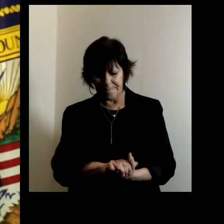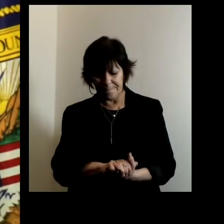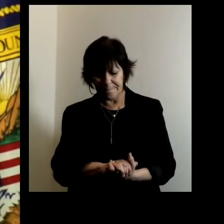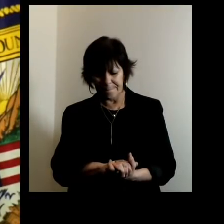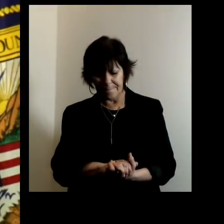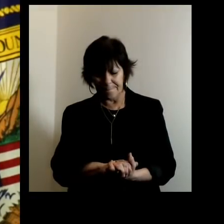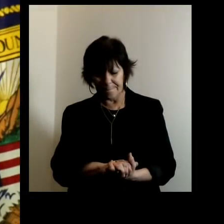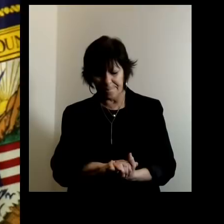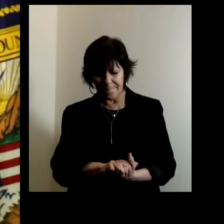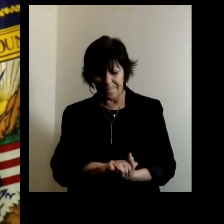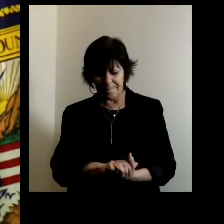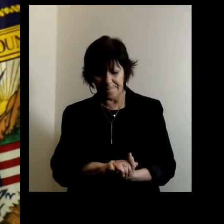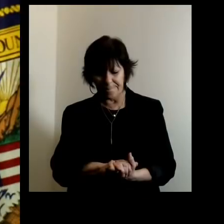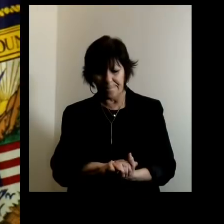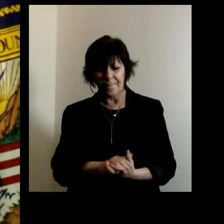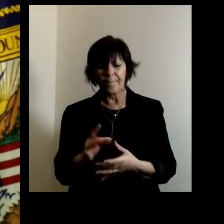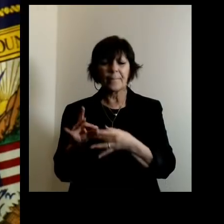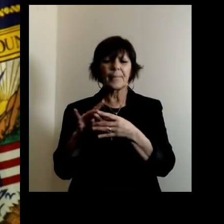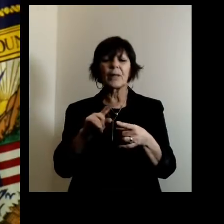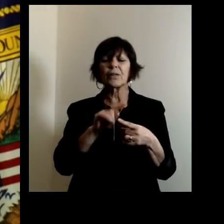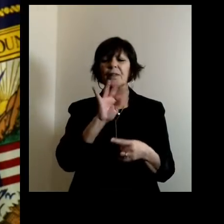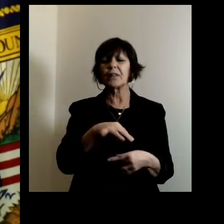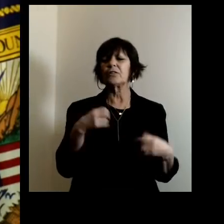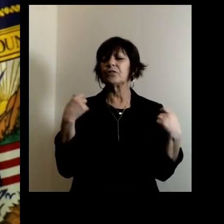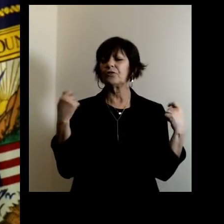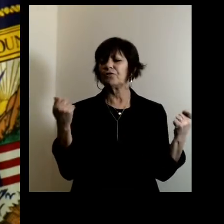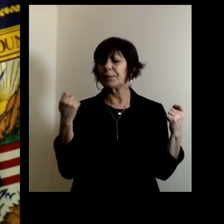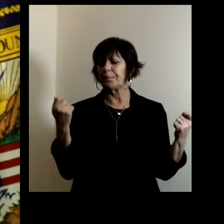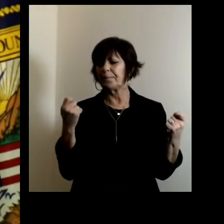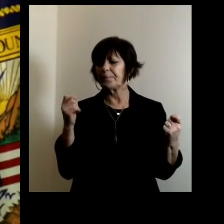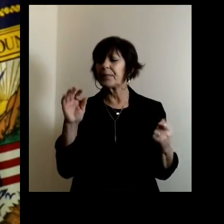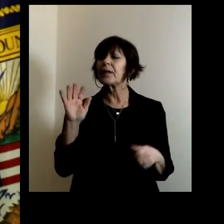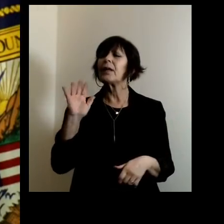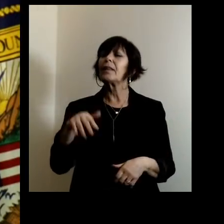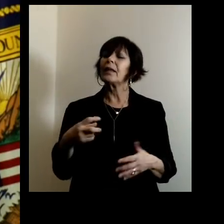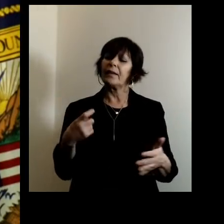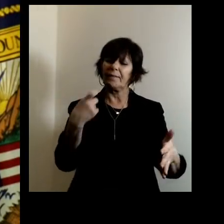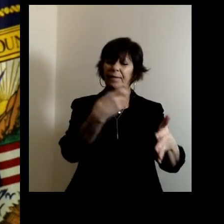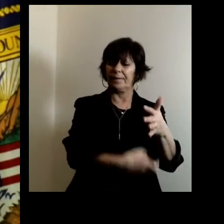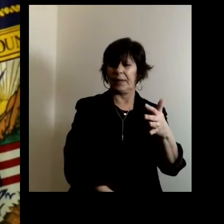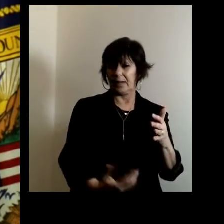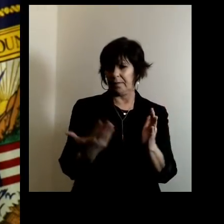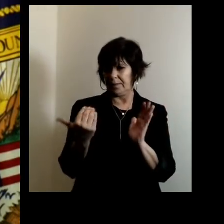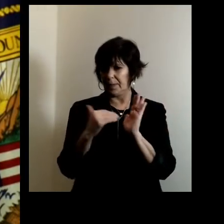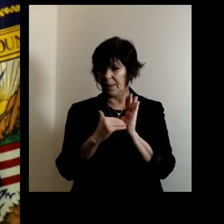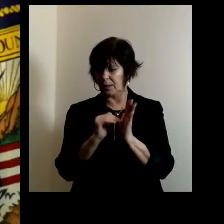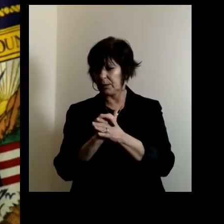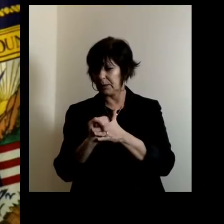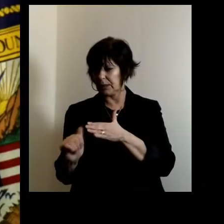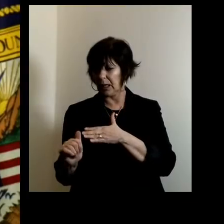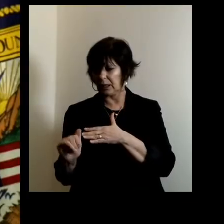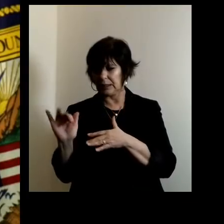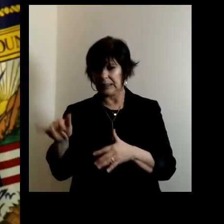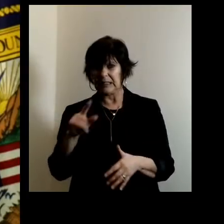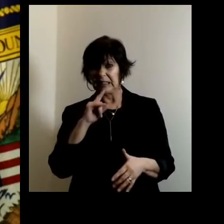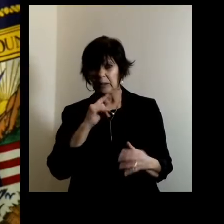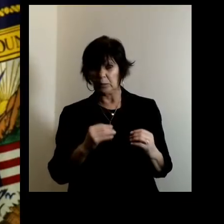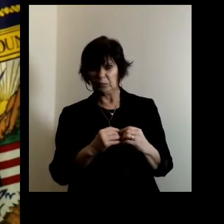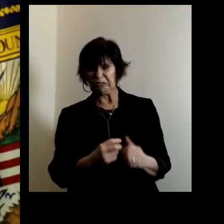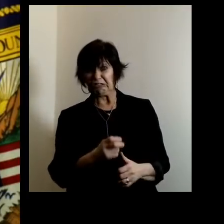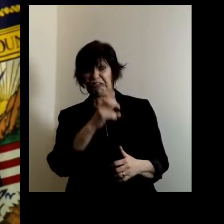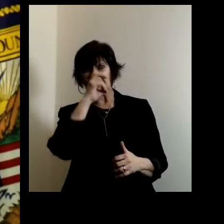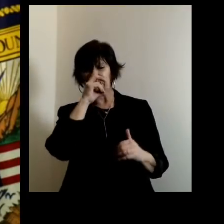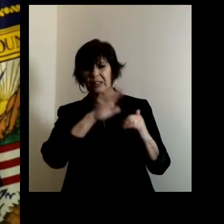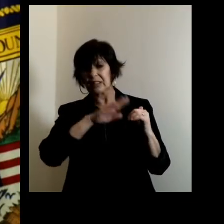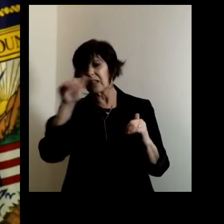Athletes Unleashed. The $15,000 fine, first of all, is that a harsher penalty than other